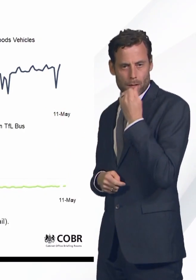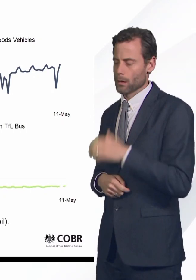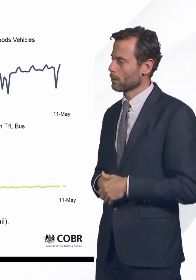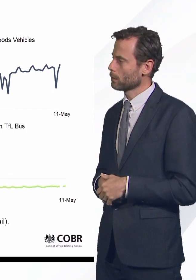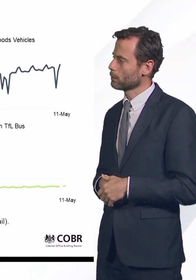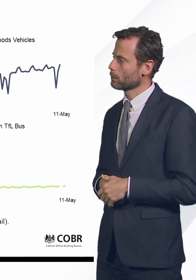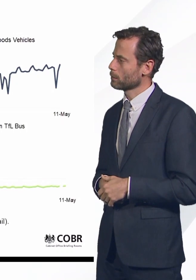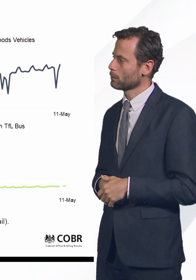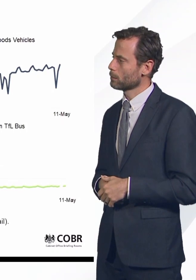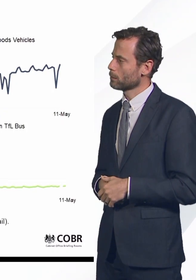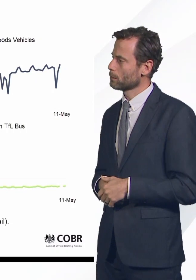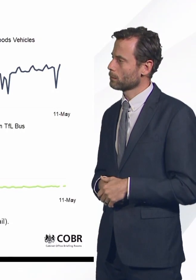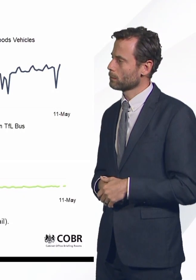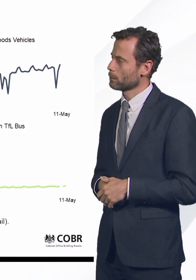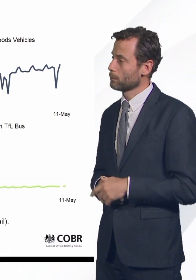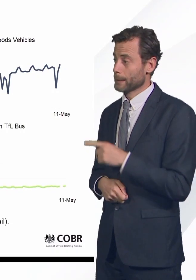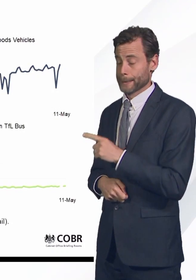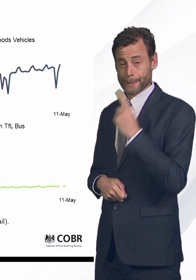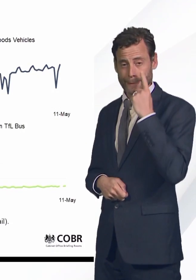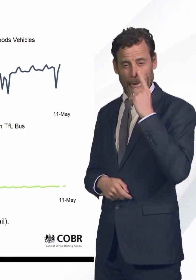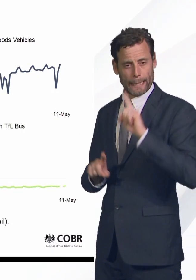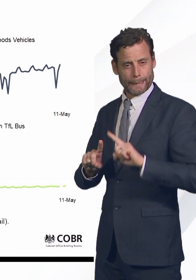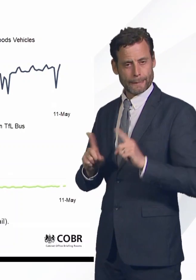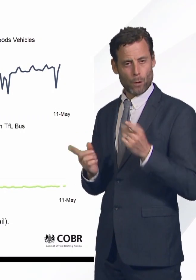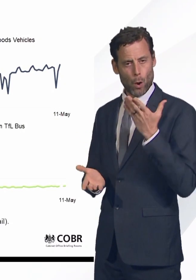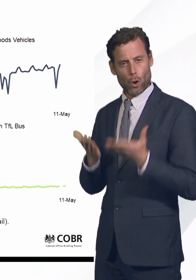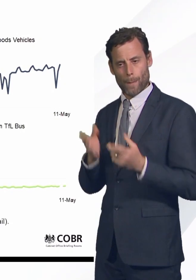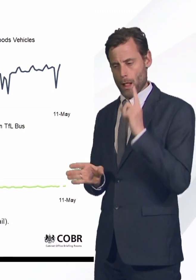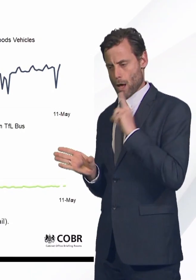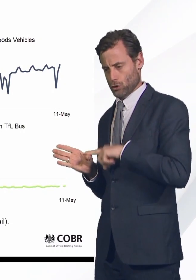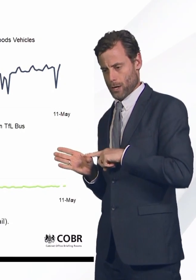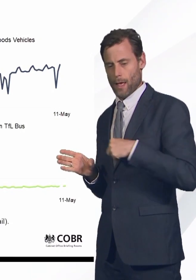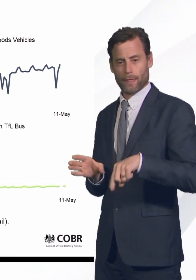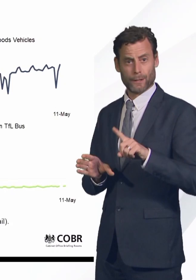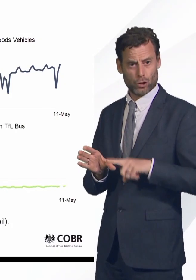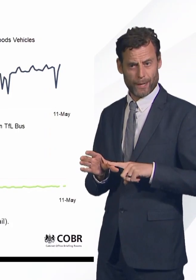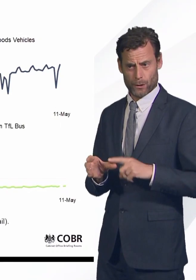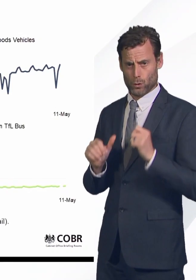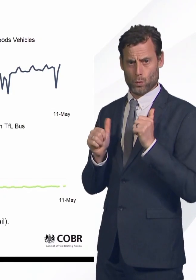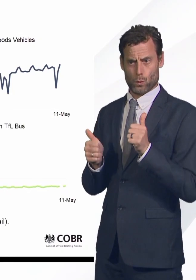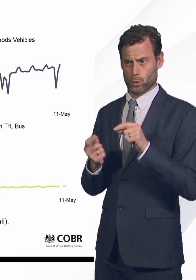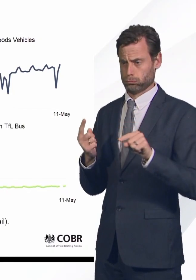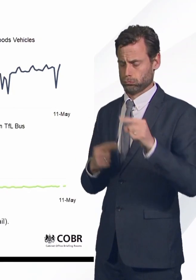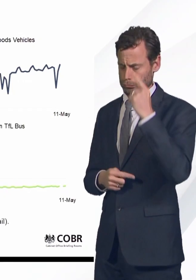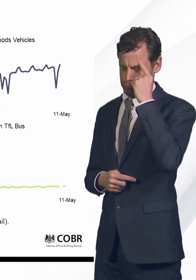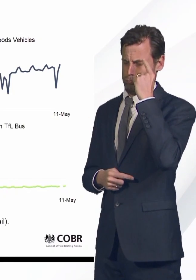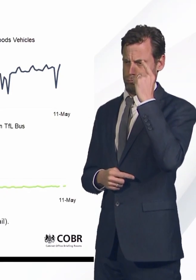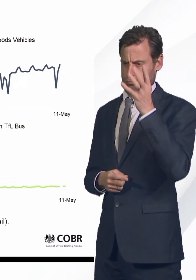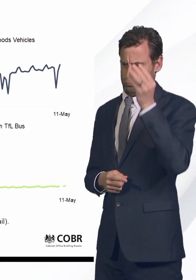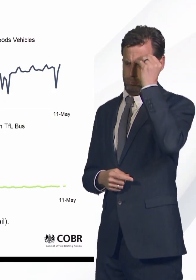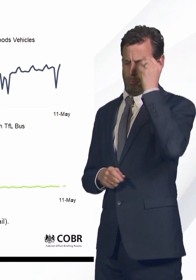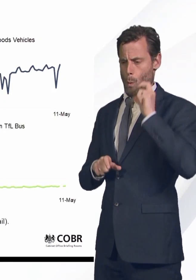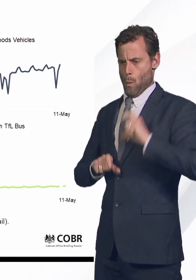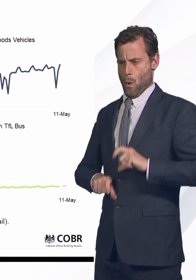been a real strong indicator of how successful the social distancing policy has been, and that has obviously